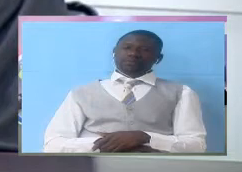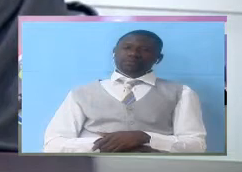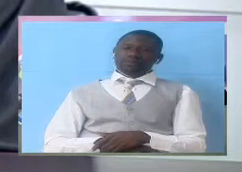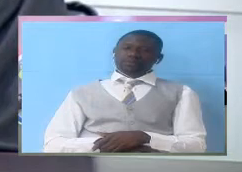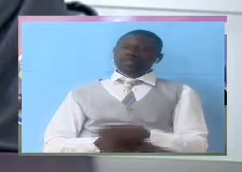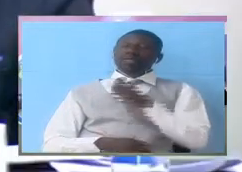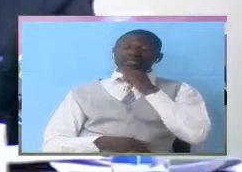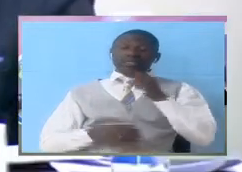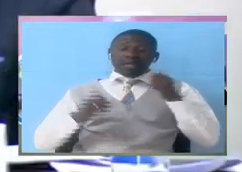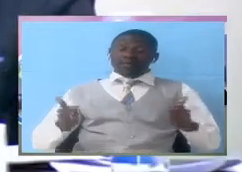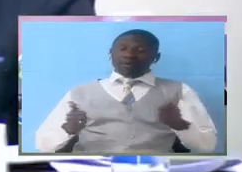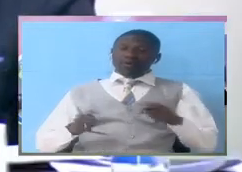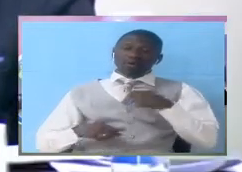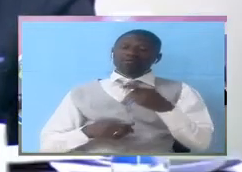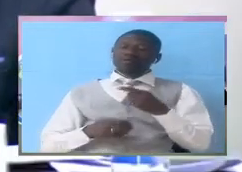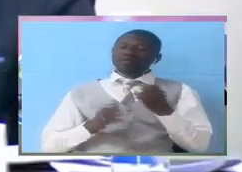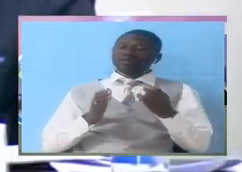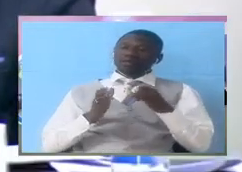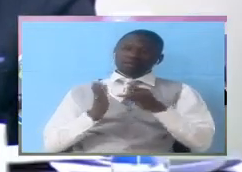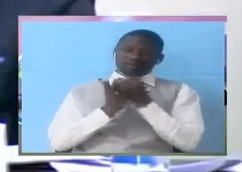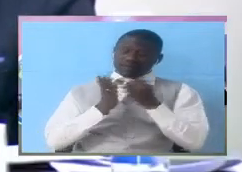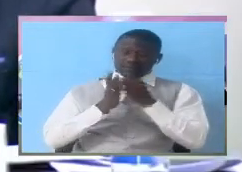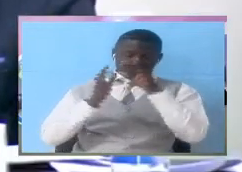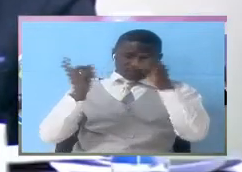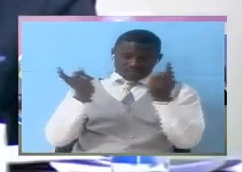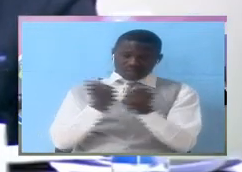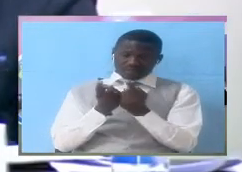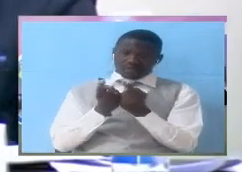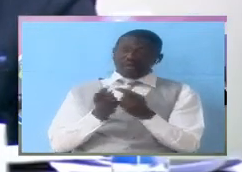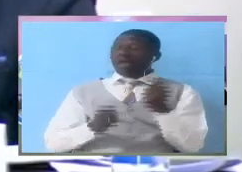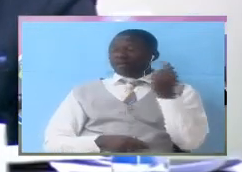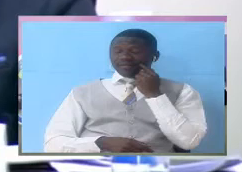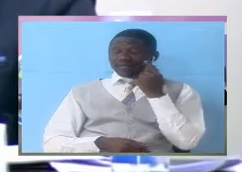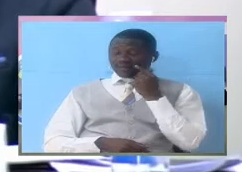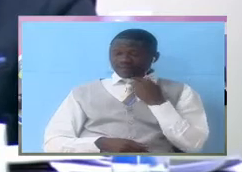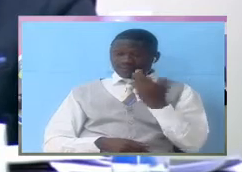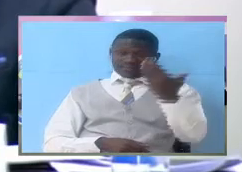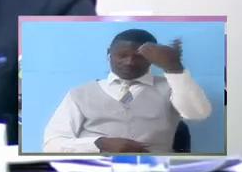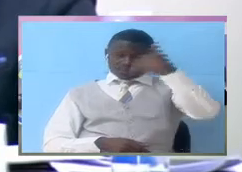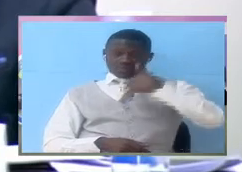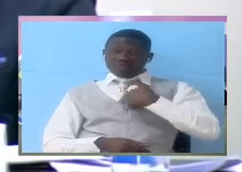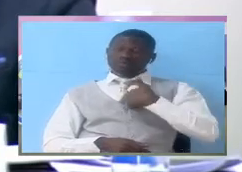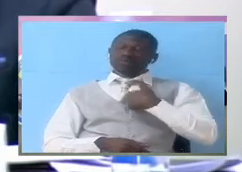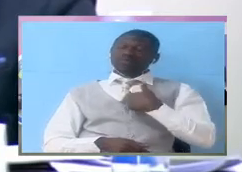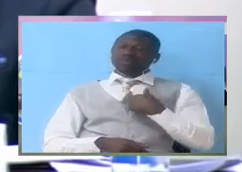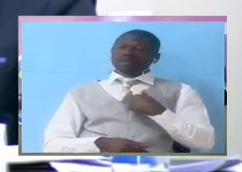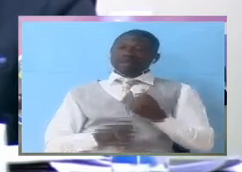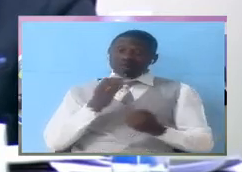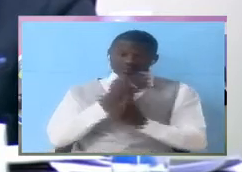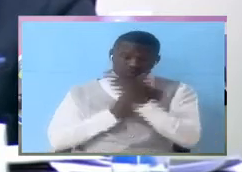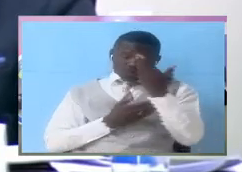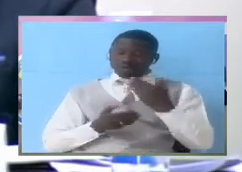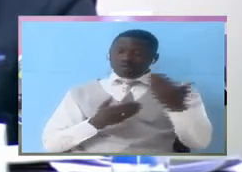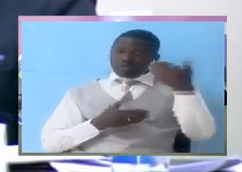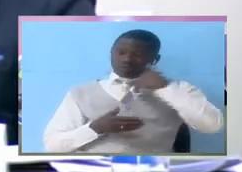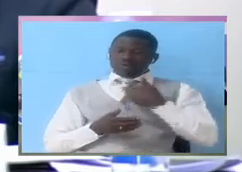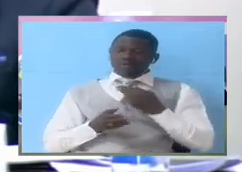reports. Nga xamne ni mo jité won nak panel yi guest bobu nonu but bu set dana day ñew ci man ngir agalé ma bata xel yi nga xamne mom lañ fa